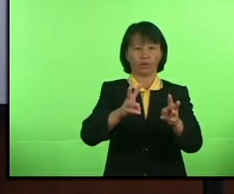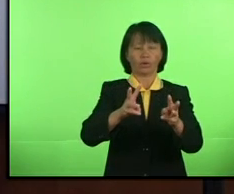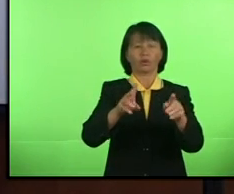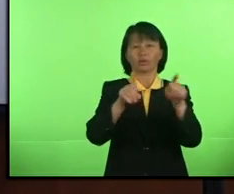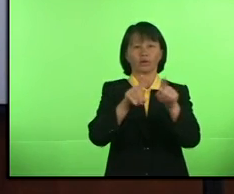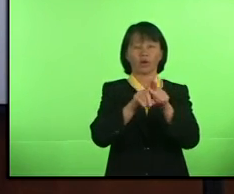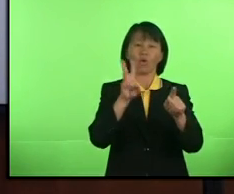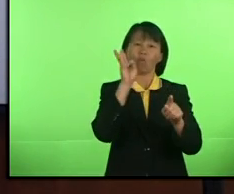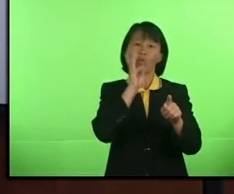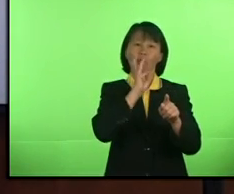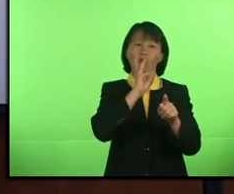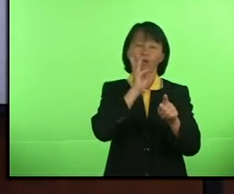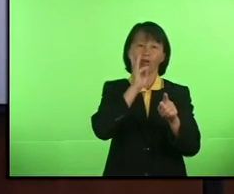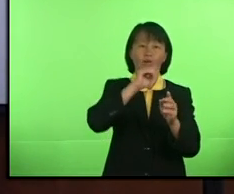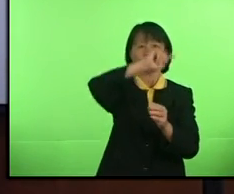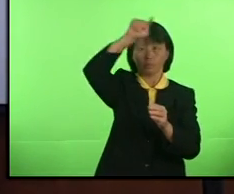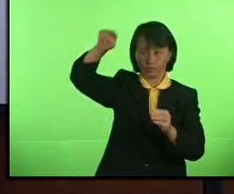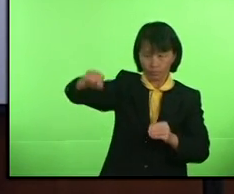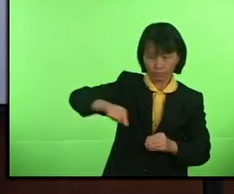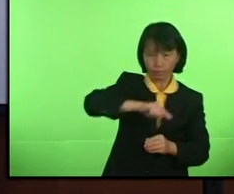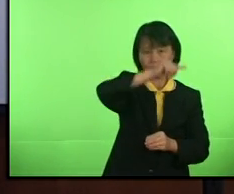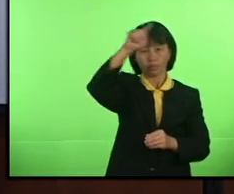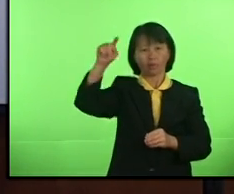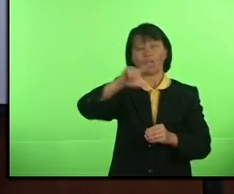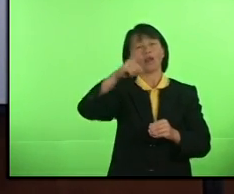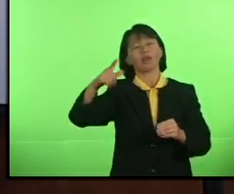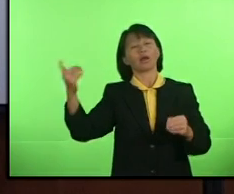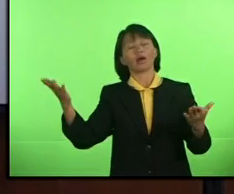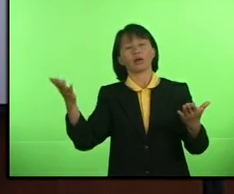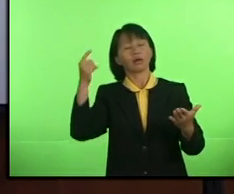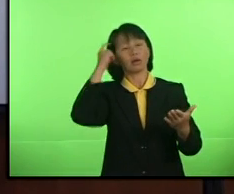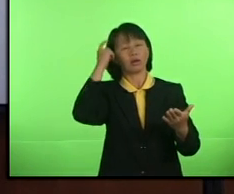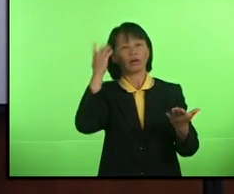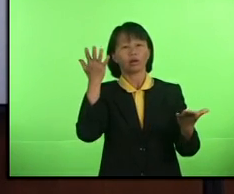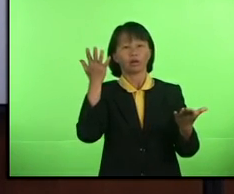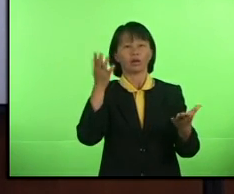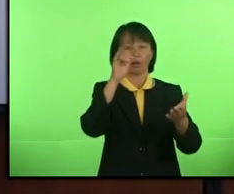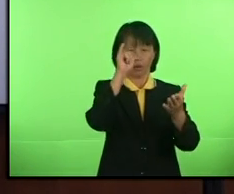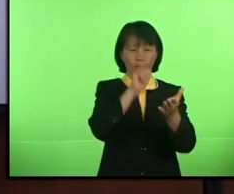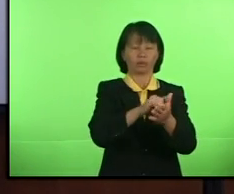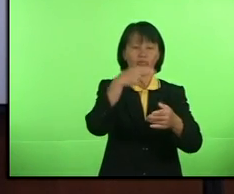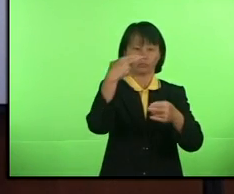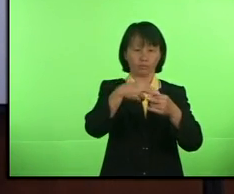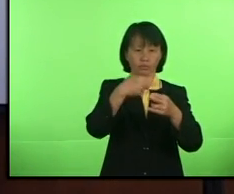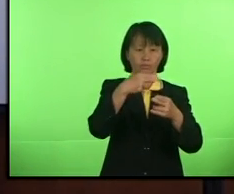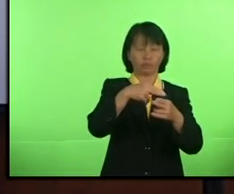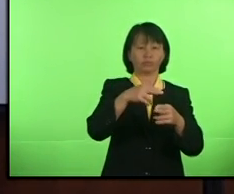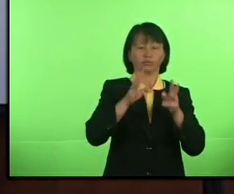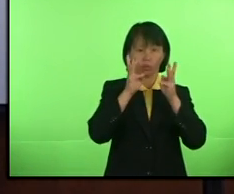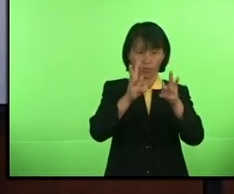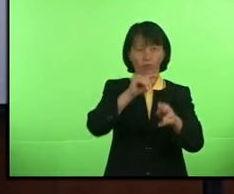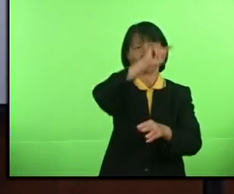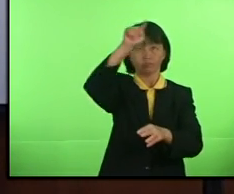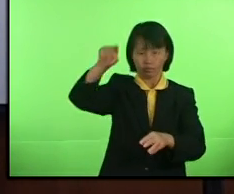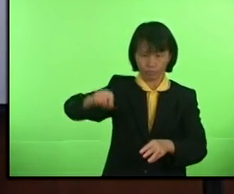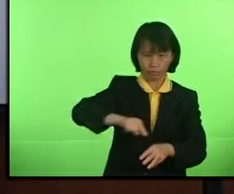cycle, okay, what are the cycles that you can think of? So that goes into this style. So